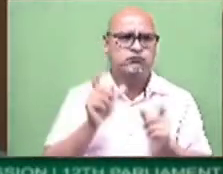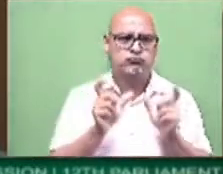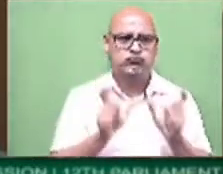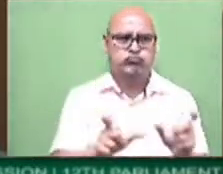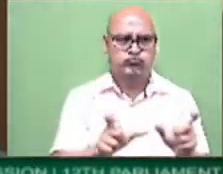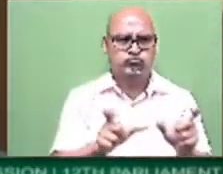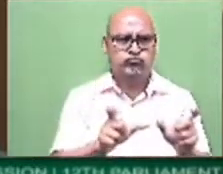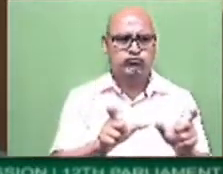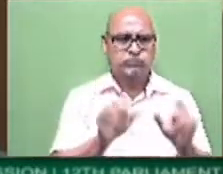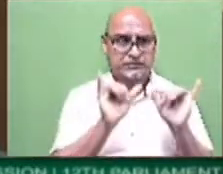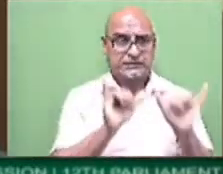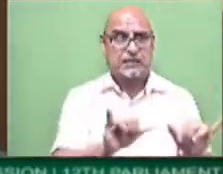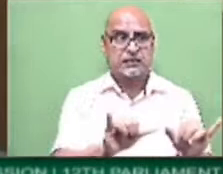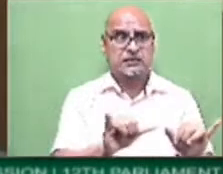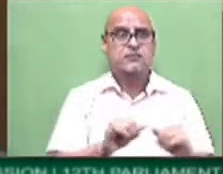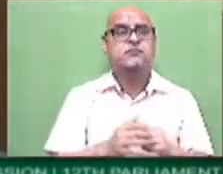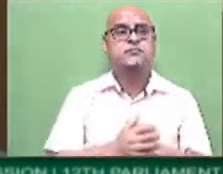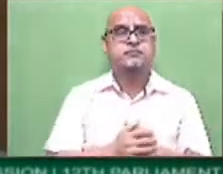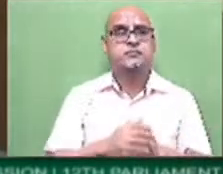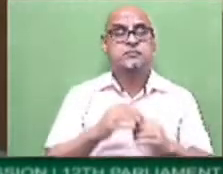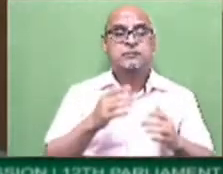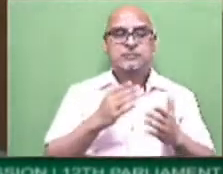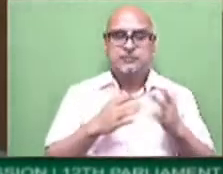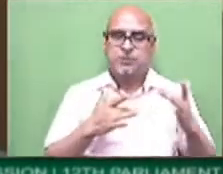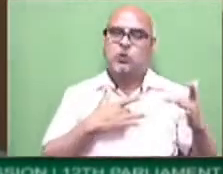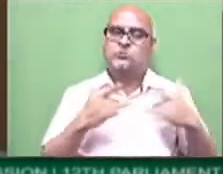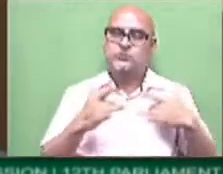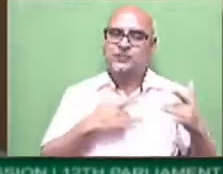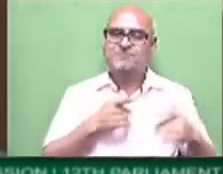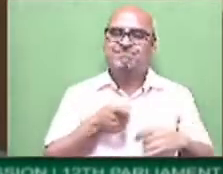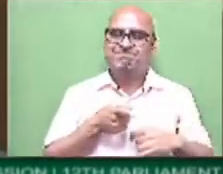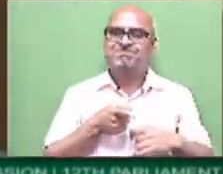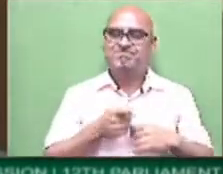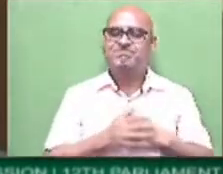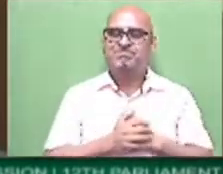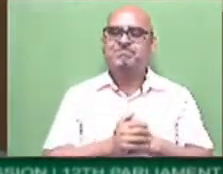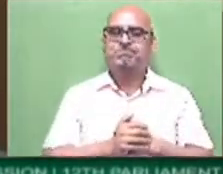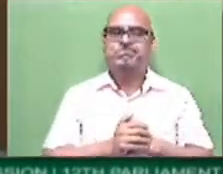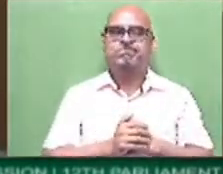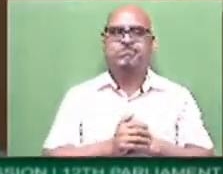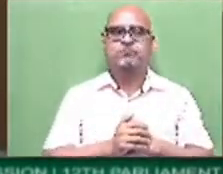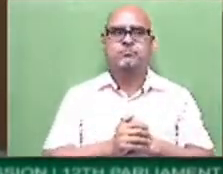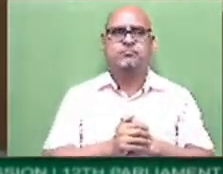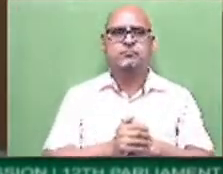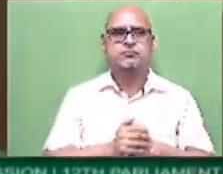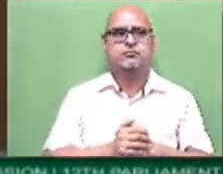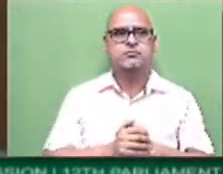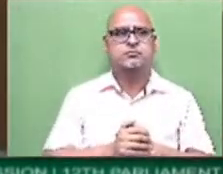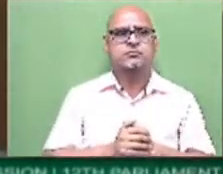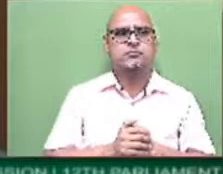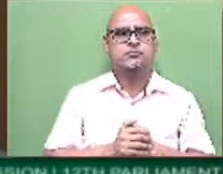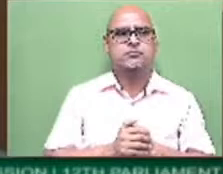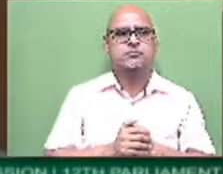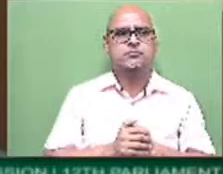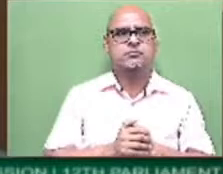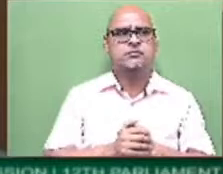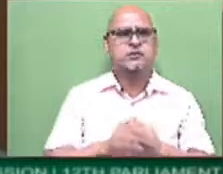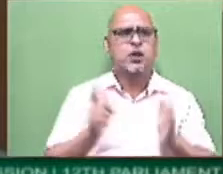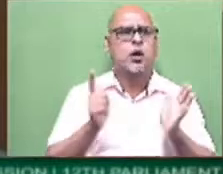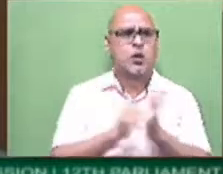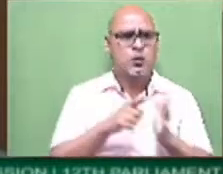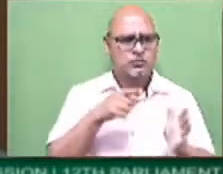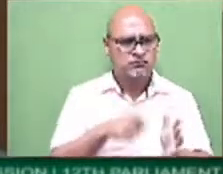the principle that is being used here. Instead of specifying masks in the legislation, we are saying that